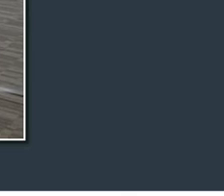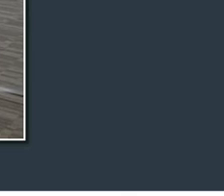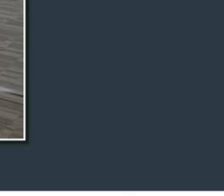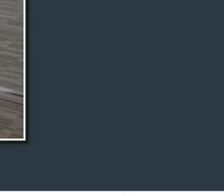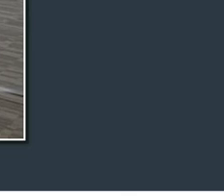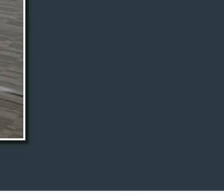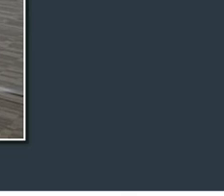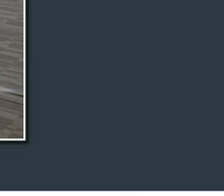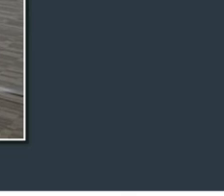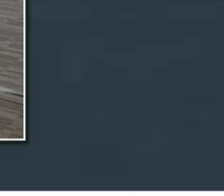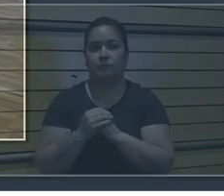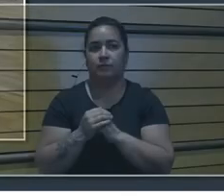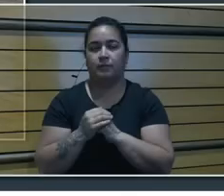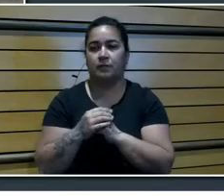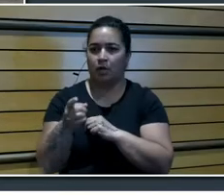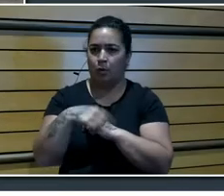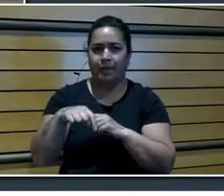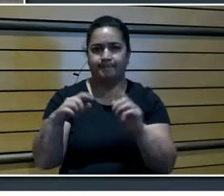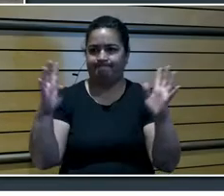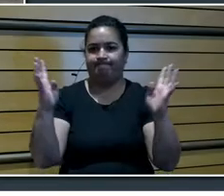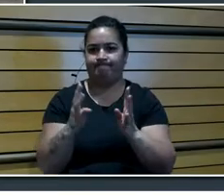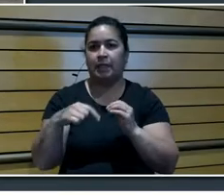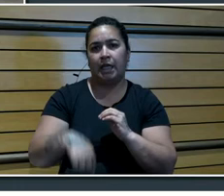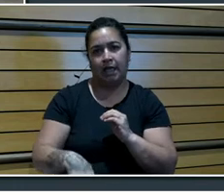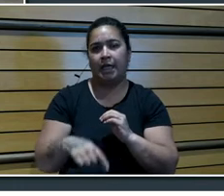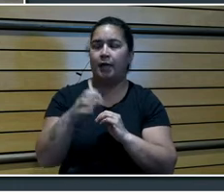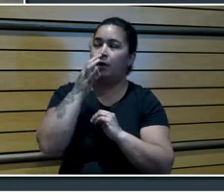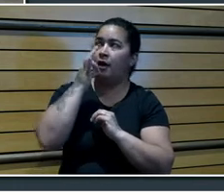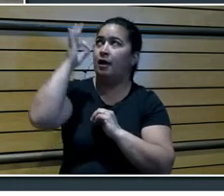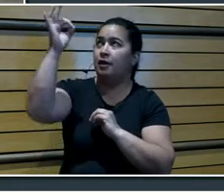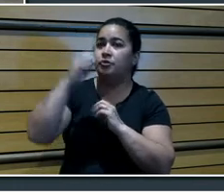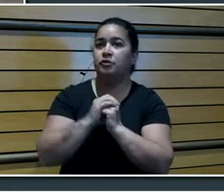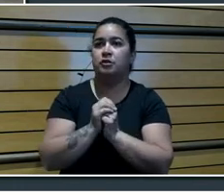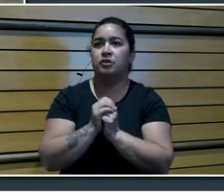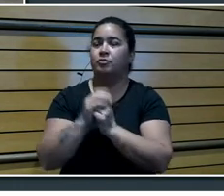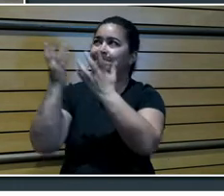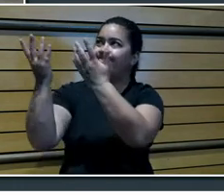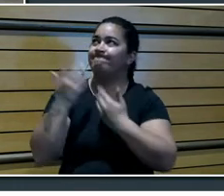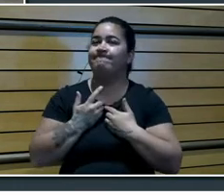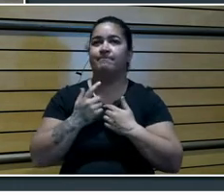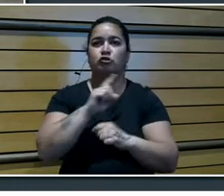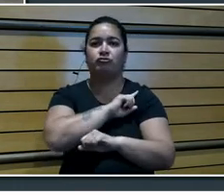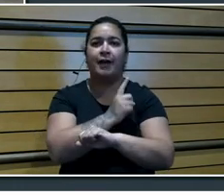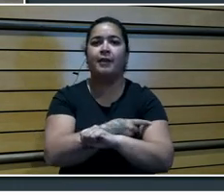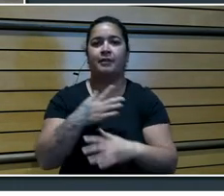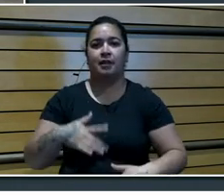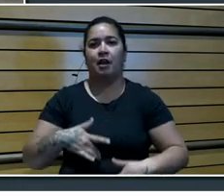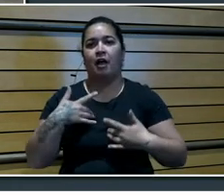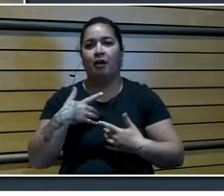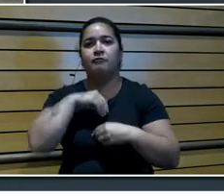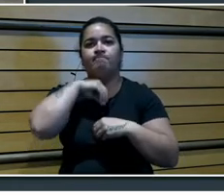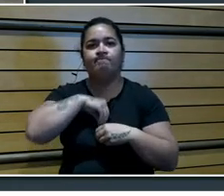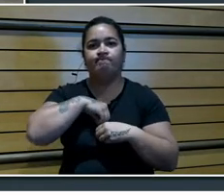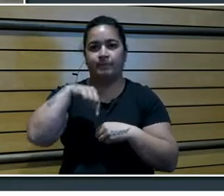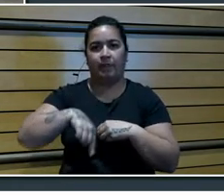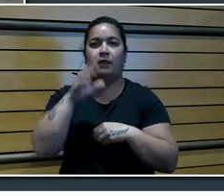Tēnei mātua ke te inua i atu ke au ke. Ki hō mai a te piki te ora te kahata mārapa tangi nungi a mātua i tēnei